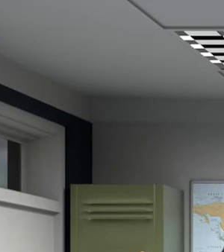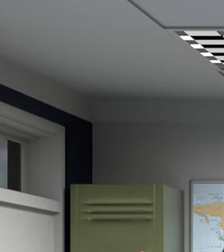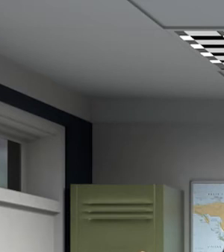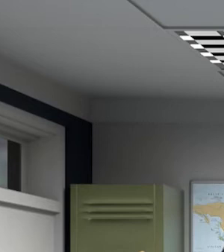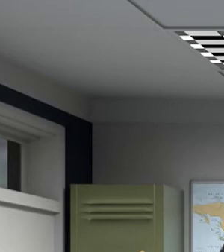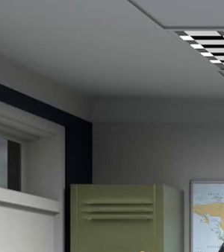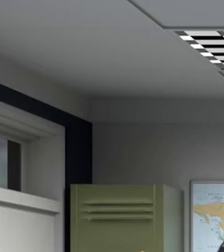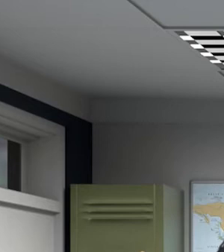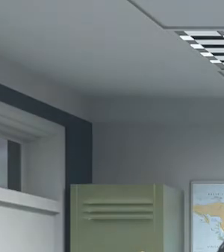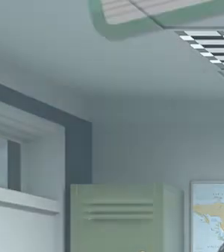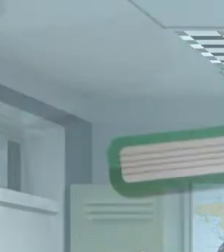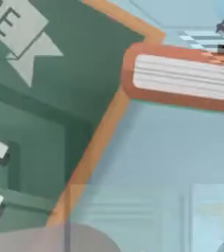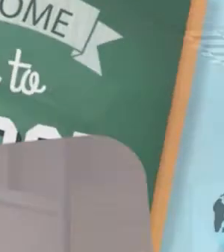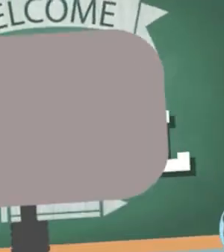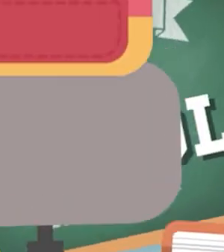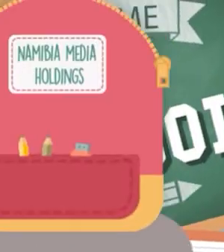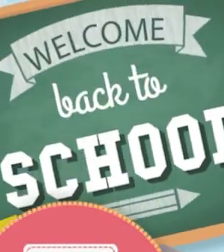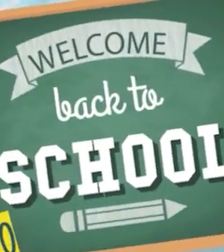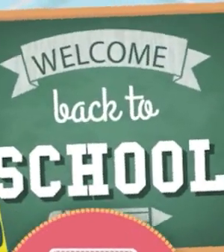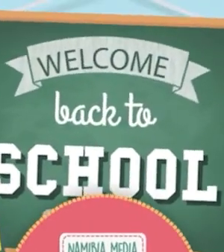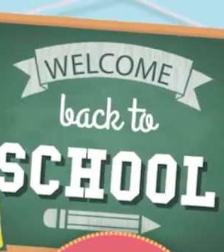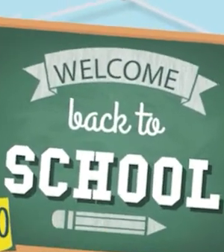lesson 3, science.